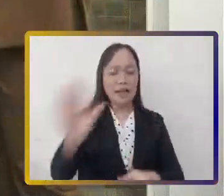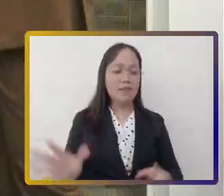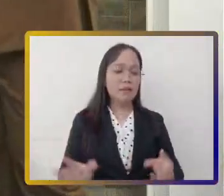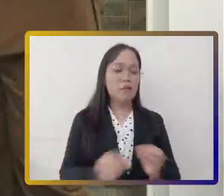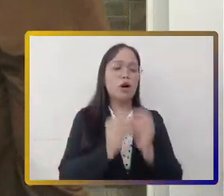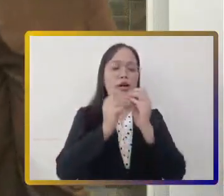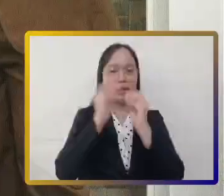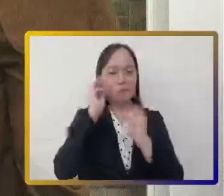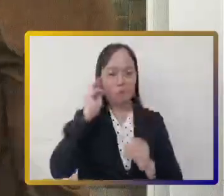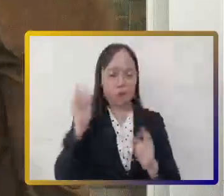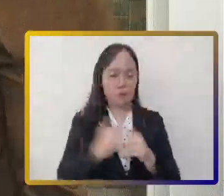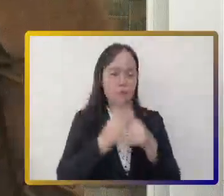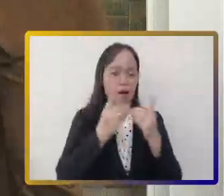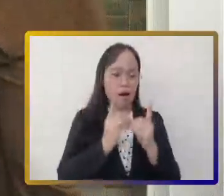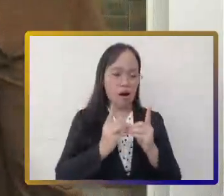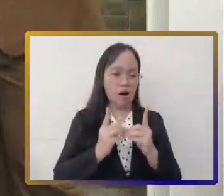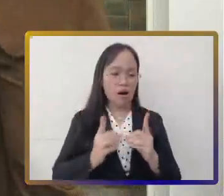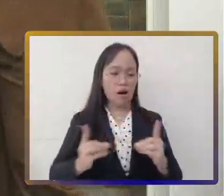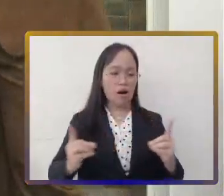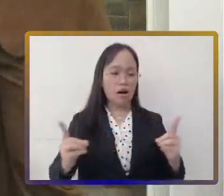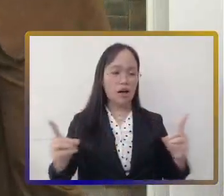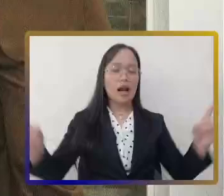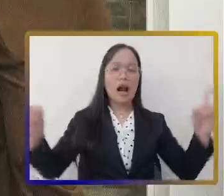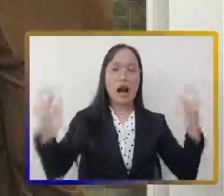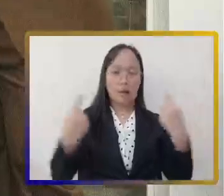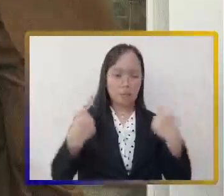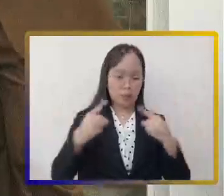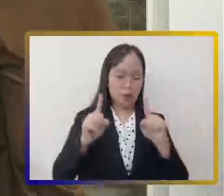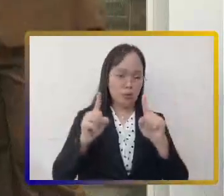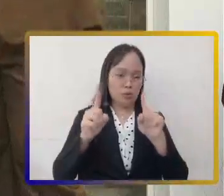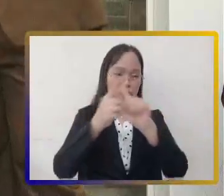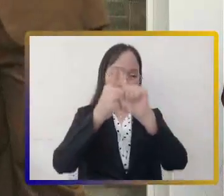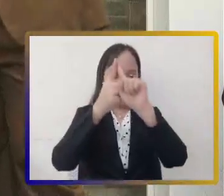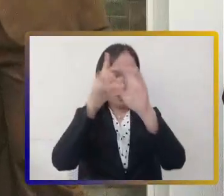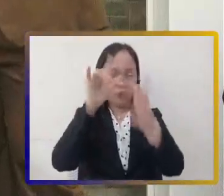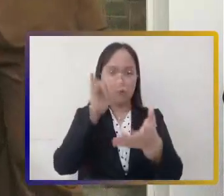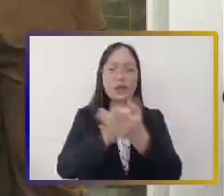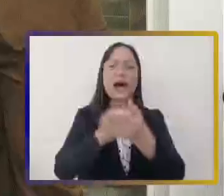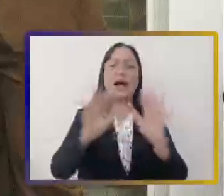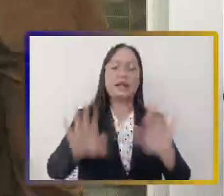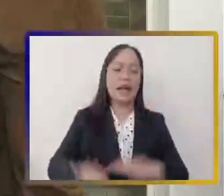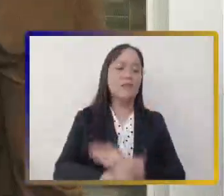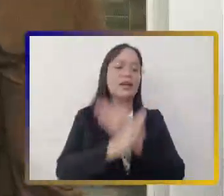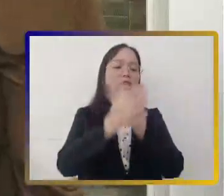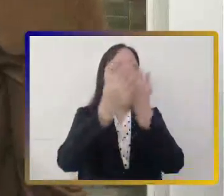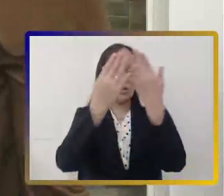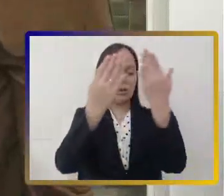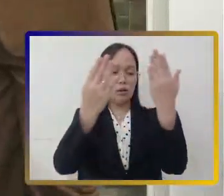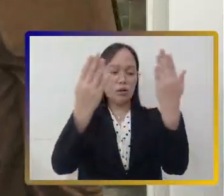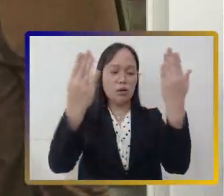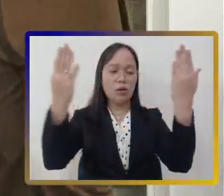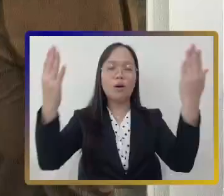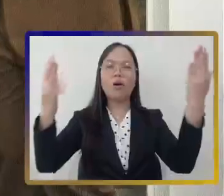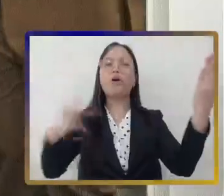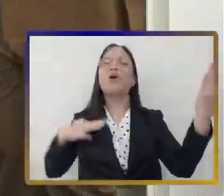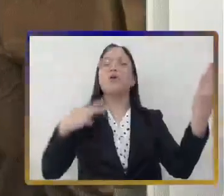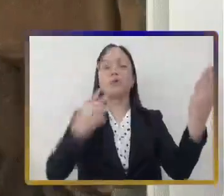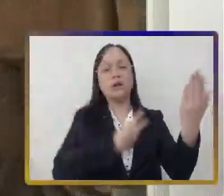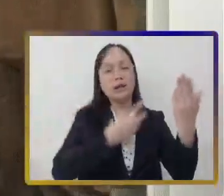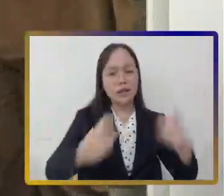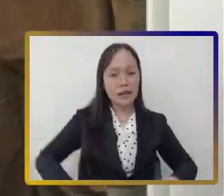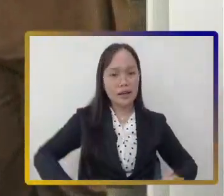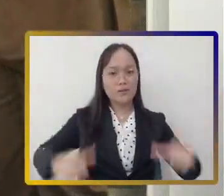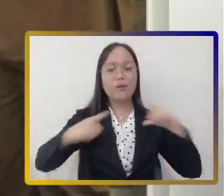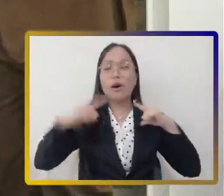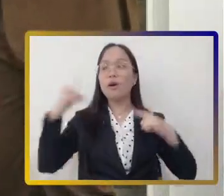and never more from him to depart. Up to that heavenly shore,